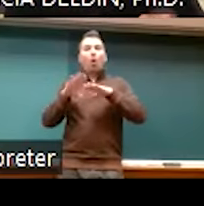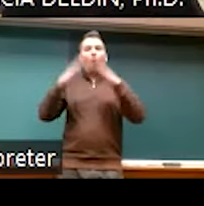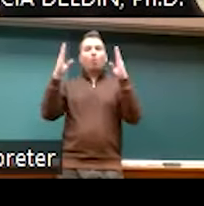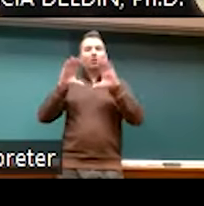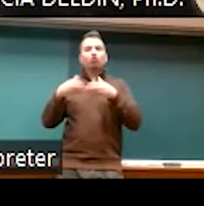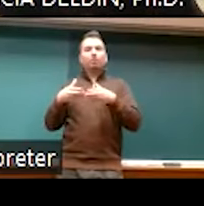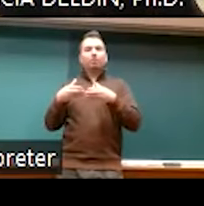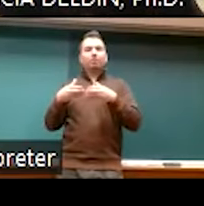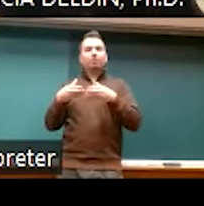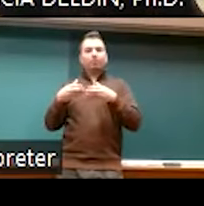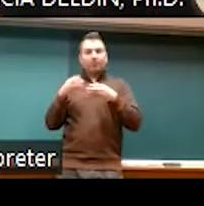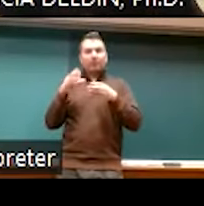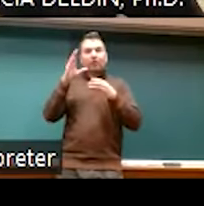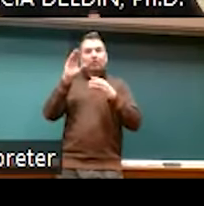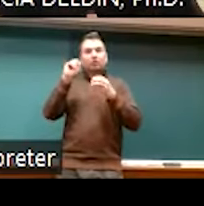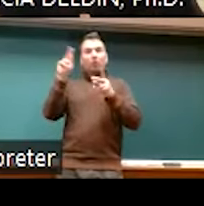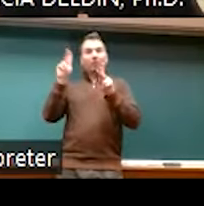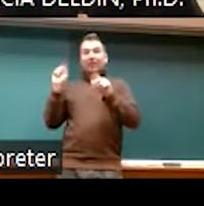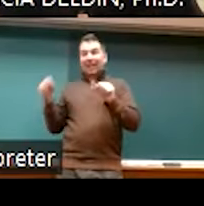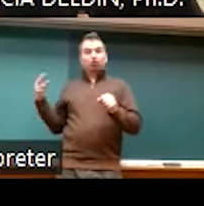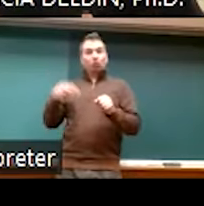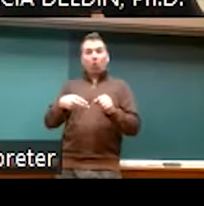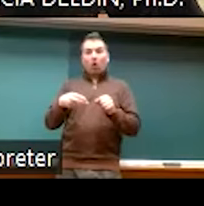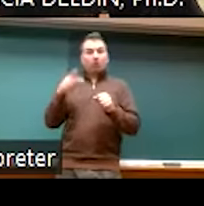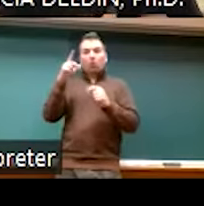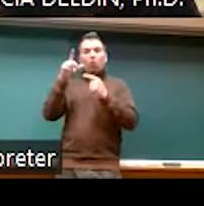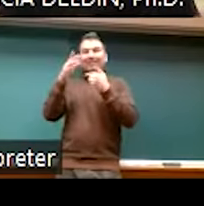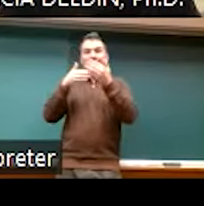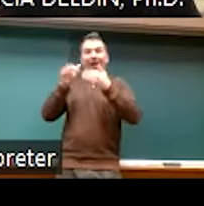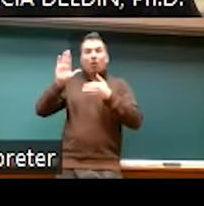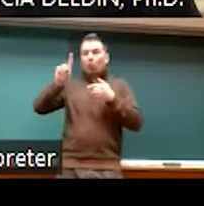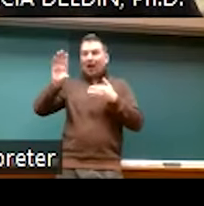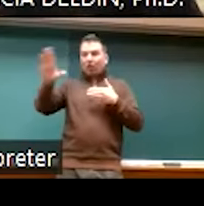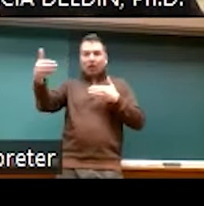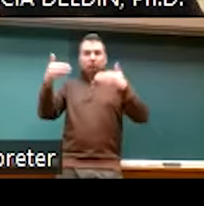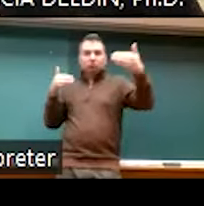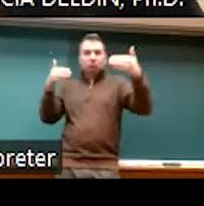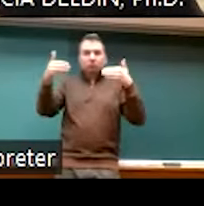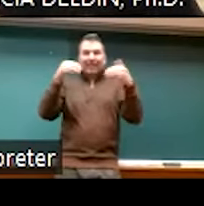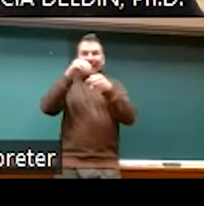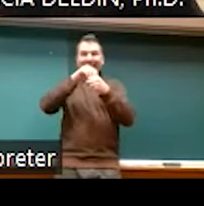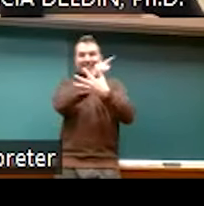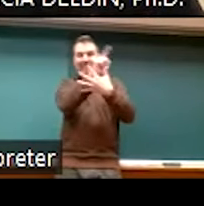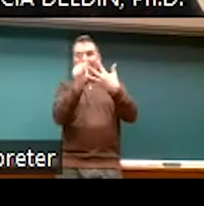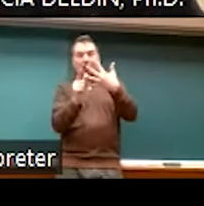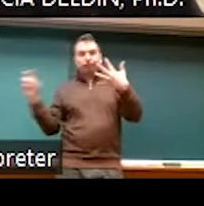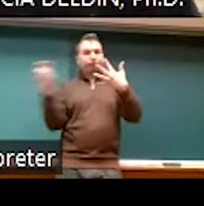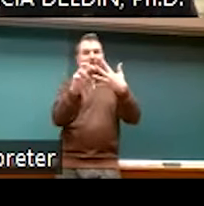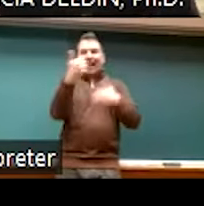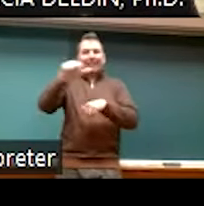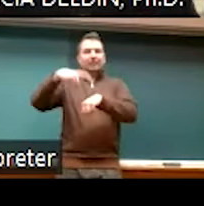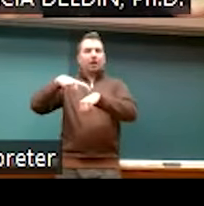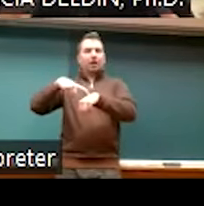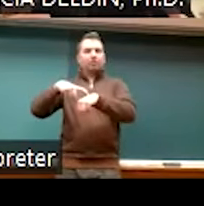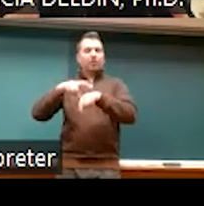little worried about efficacy here because what we have found is that what people really appreciate about mood lifters is their leader